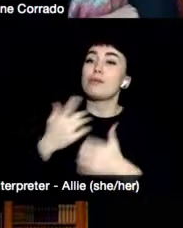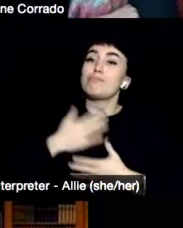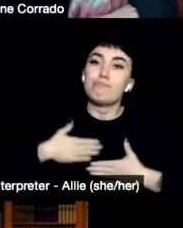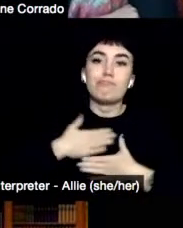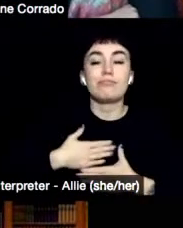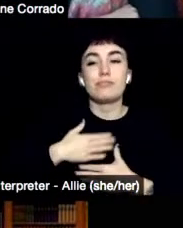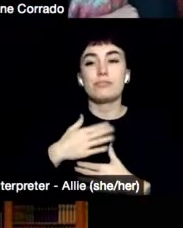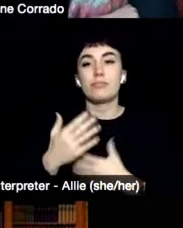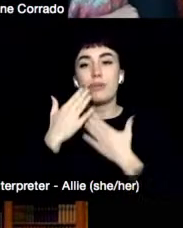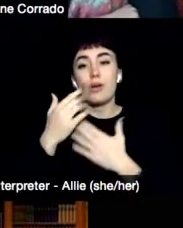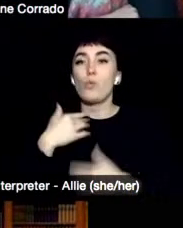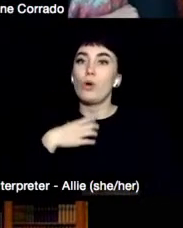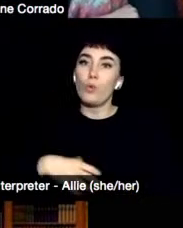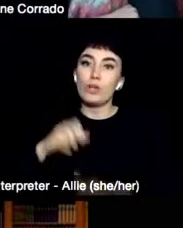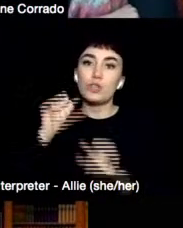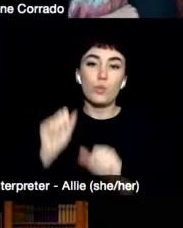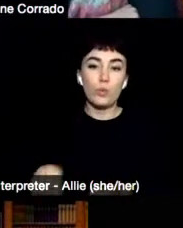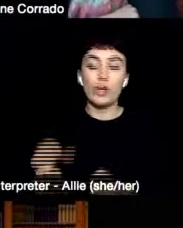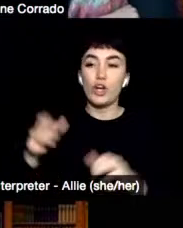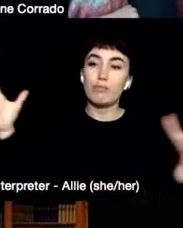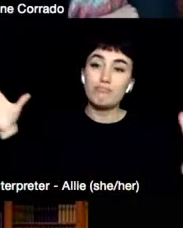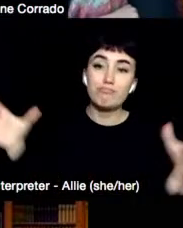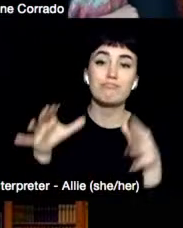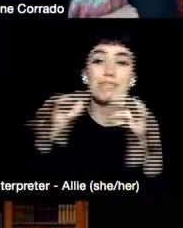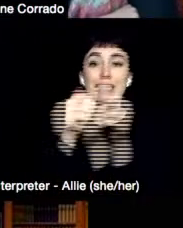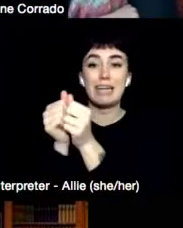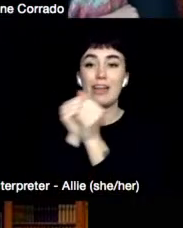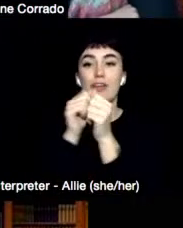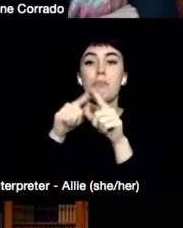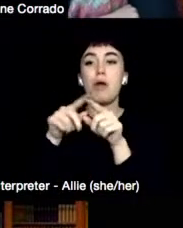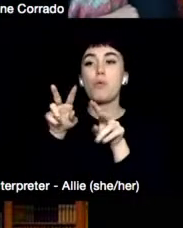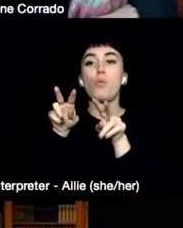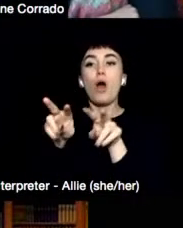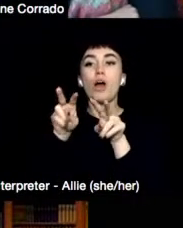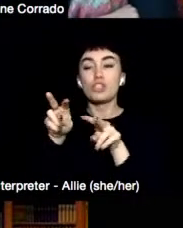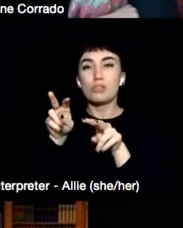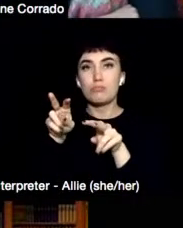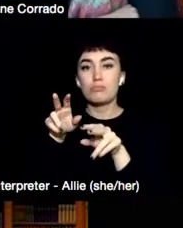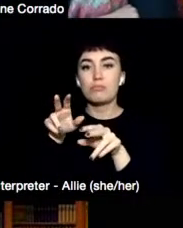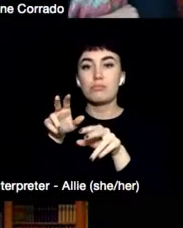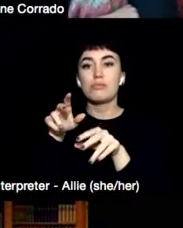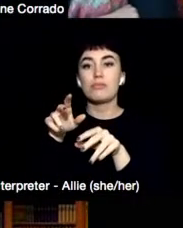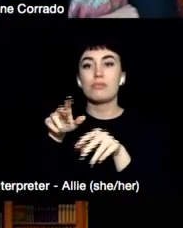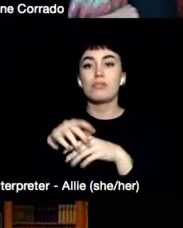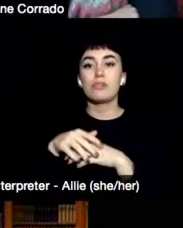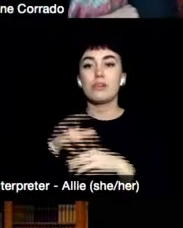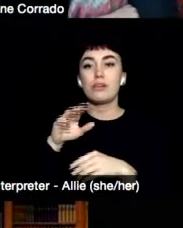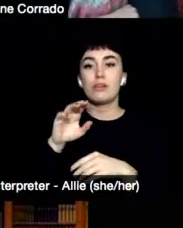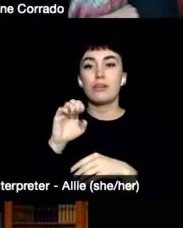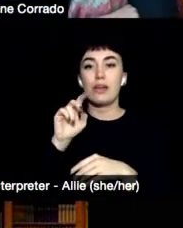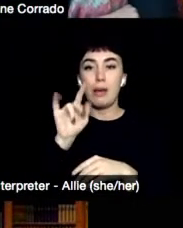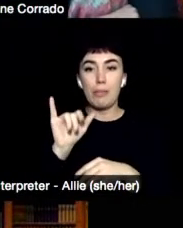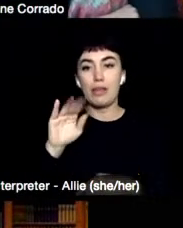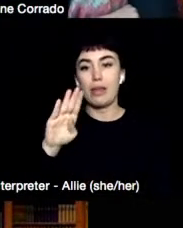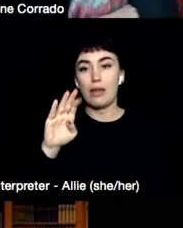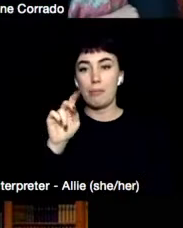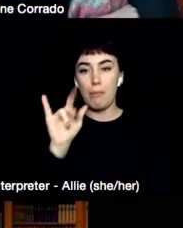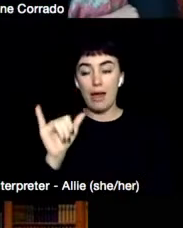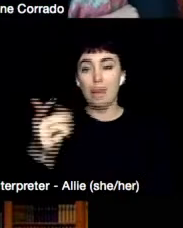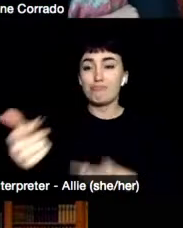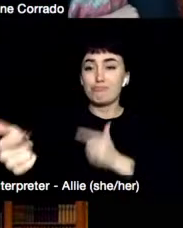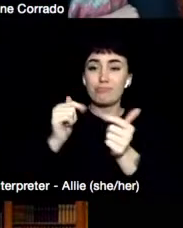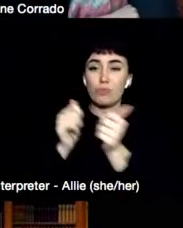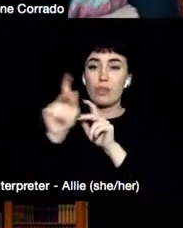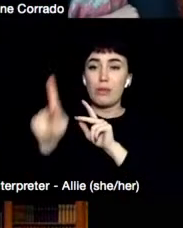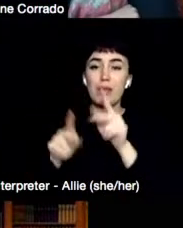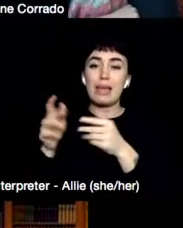We so wish we could get everybody together, but watching Emily and Becky interact with the folks, even